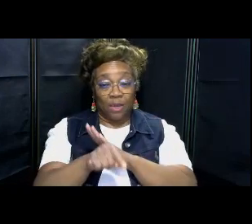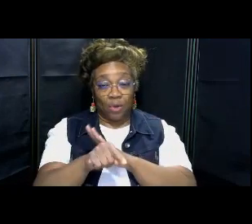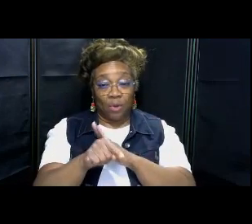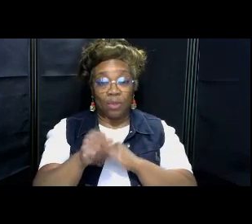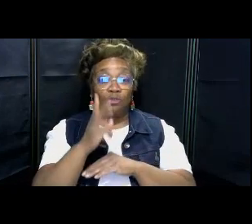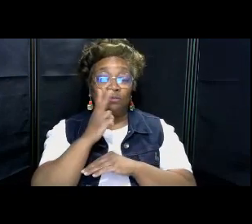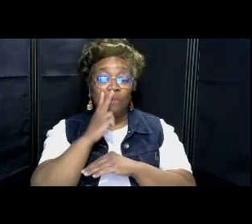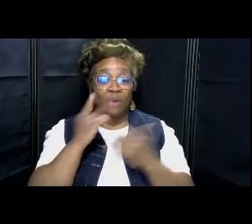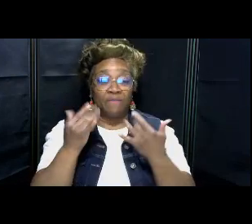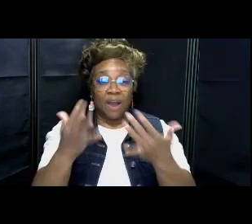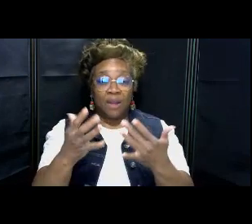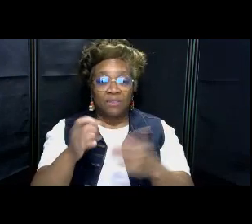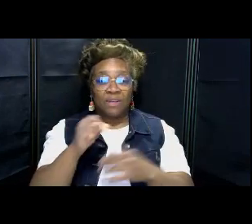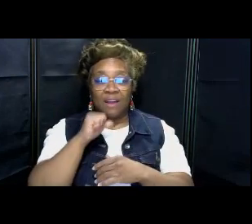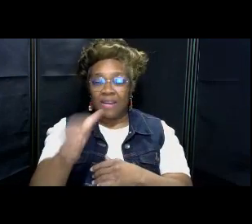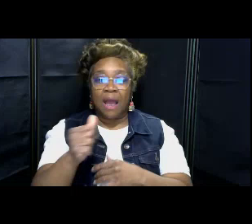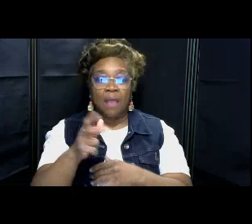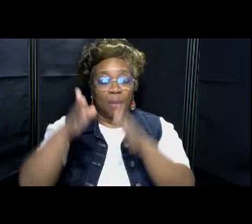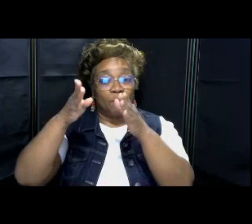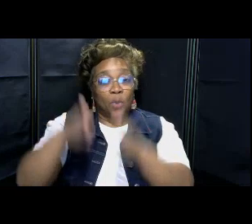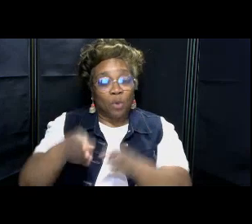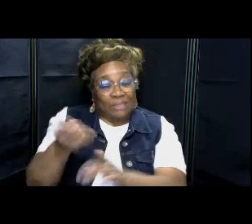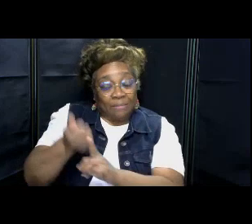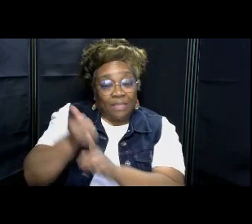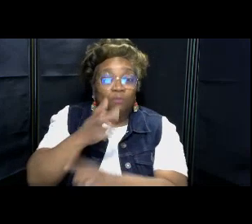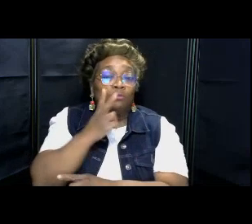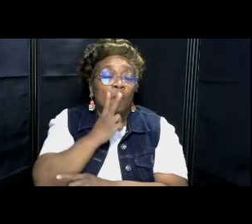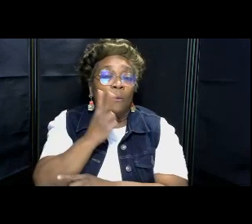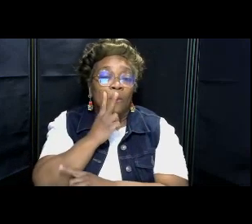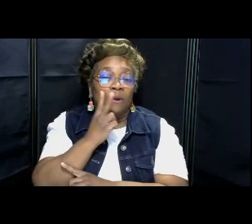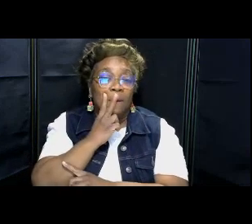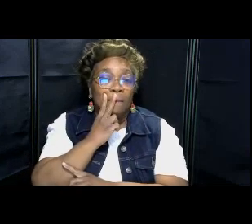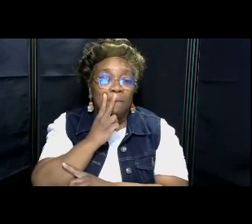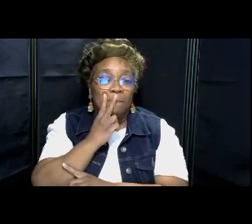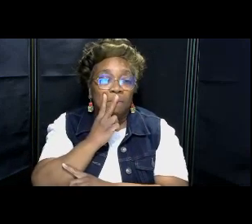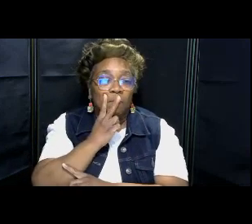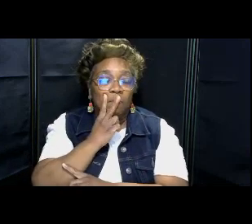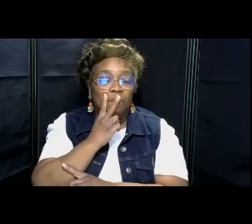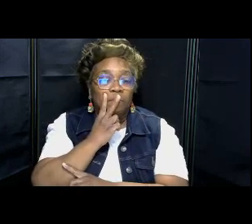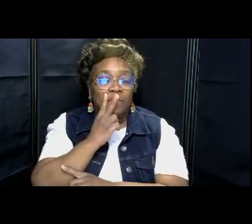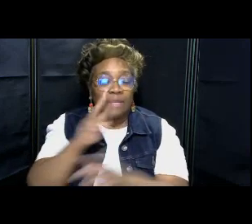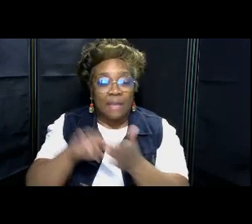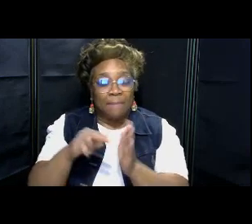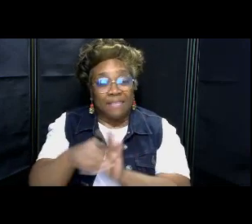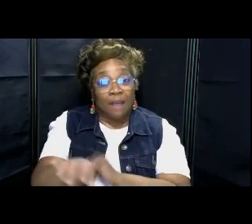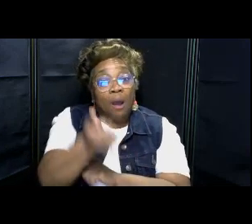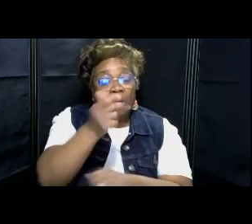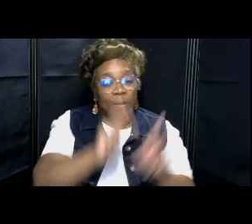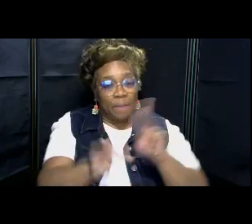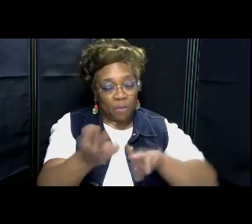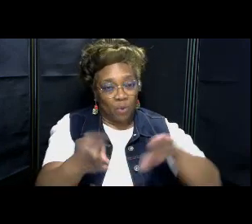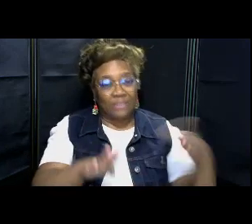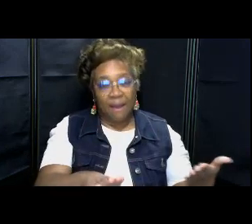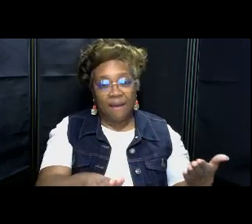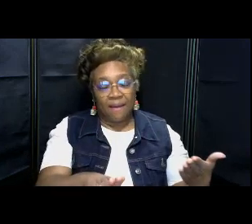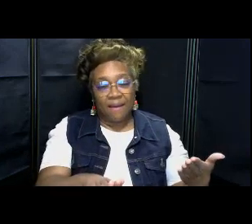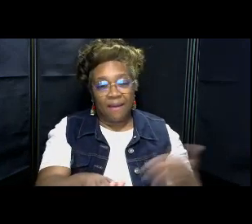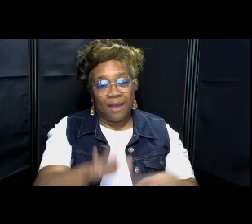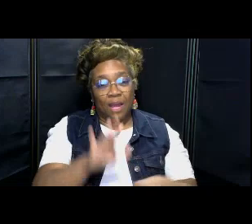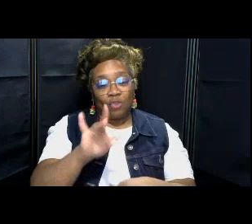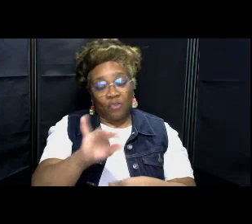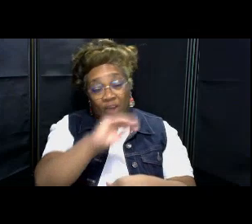are not the smokers. Again, other people die. 25% of those people